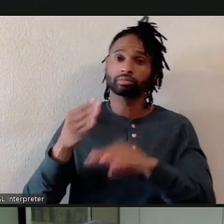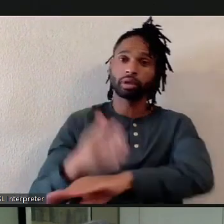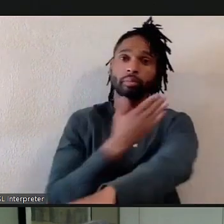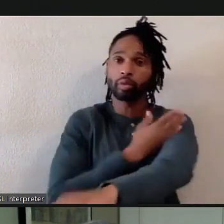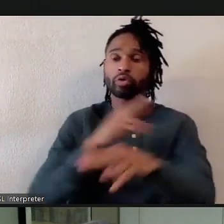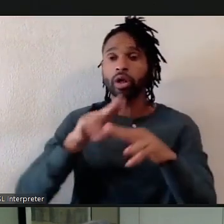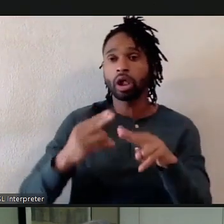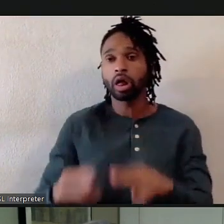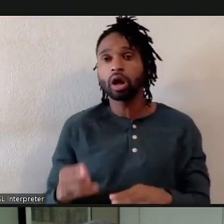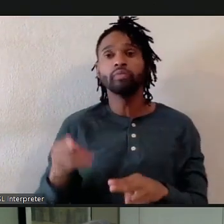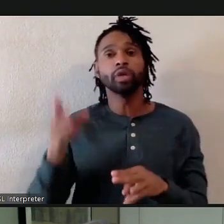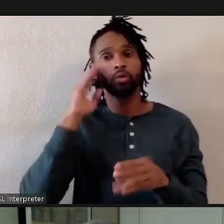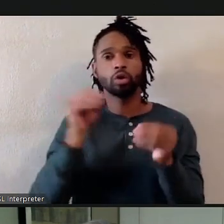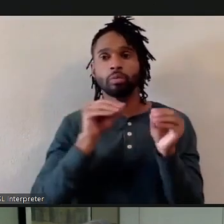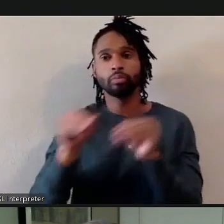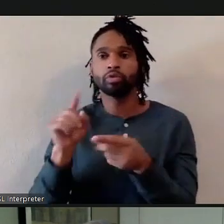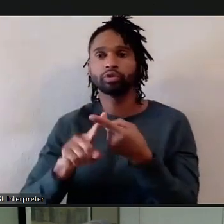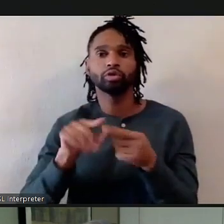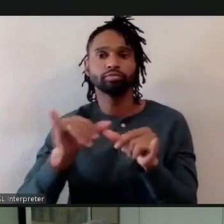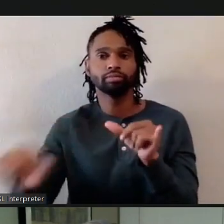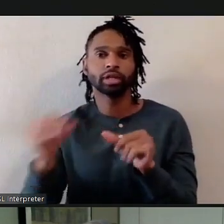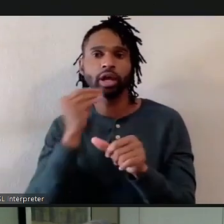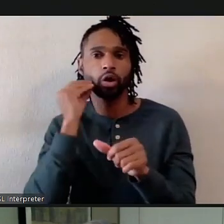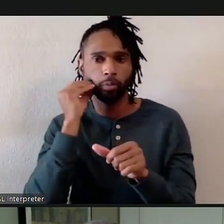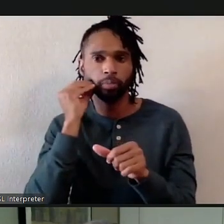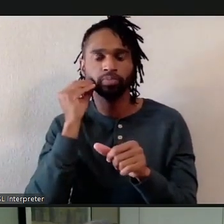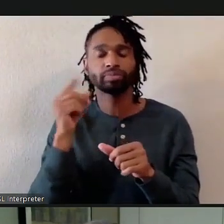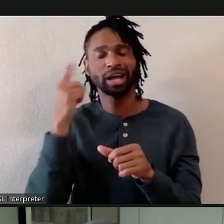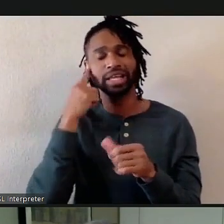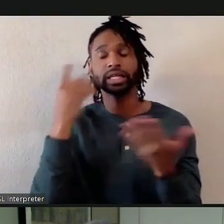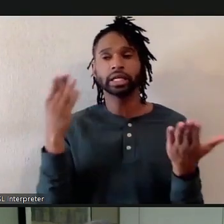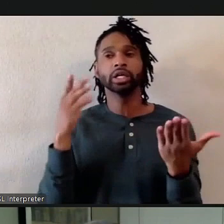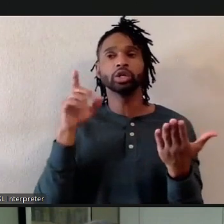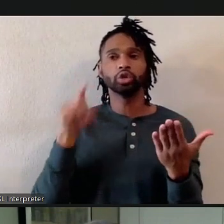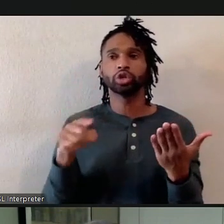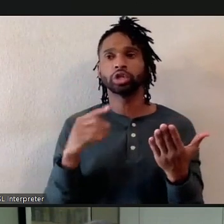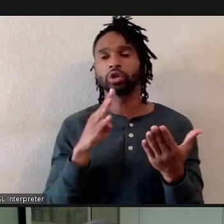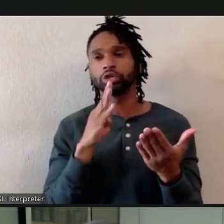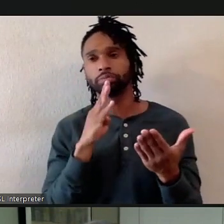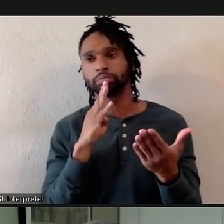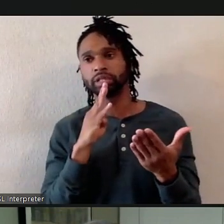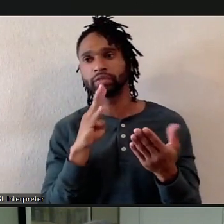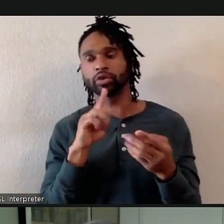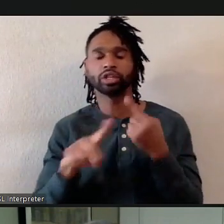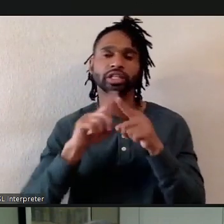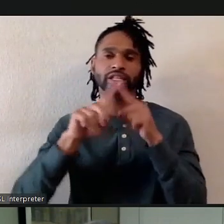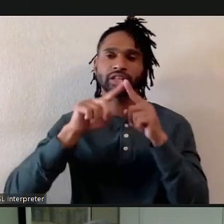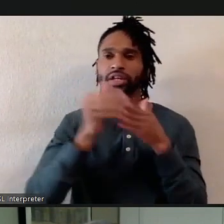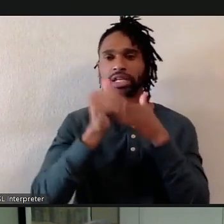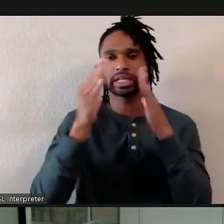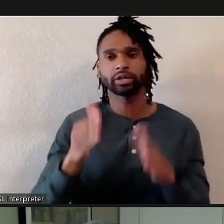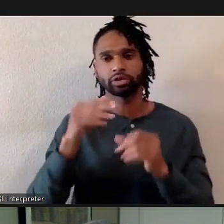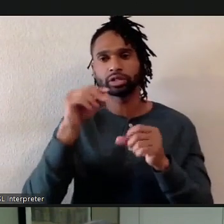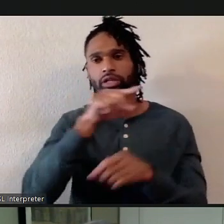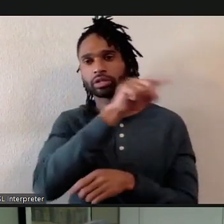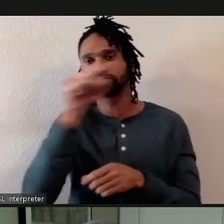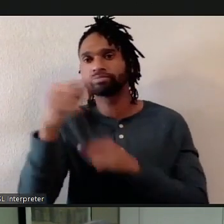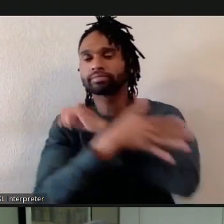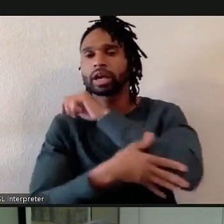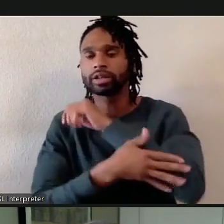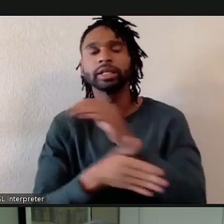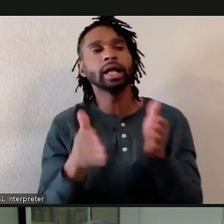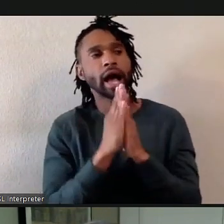home. So I think as you should go speak to the different leaders in those counties, asking them, what are you